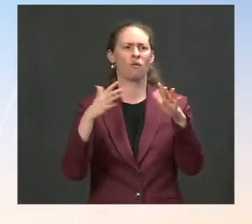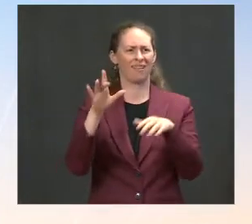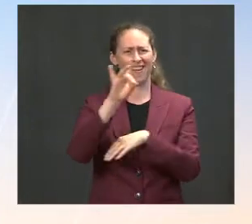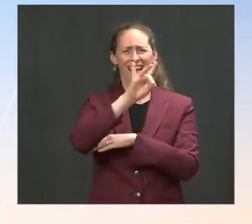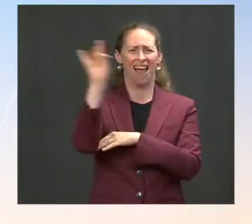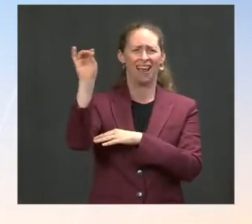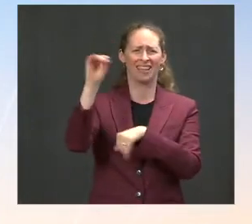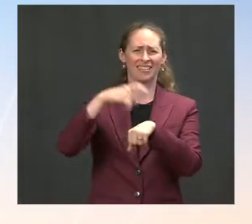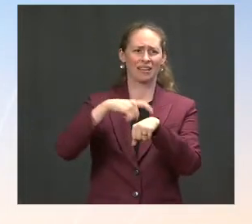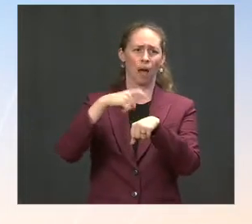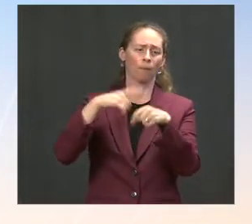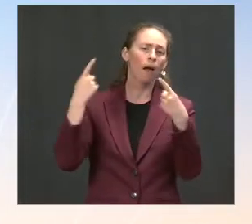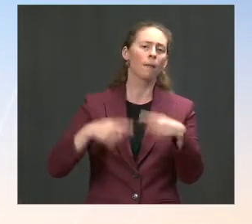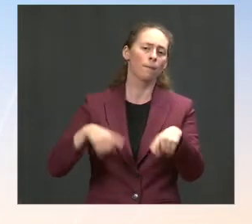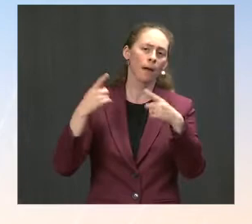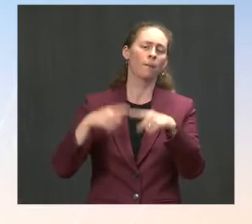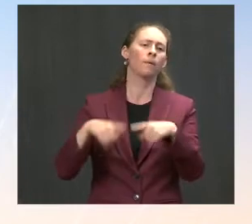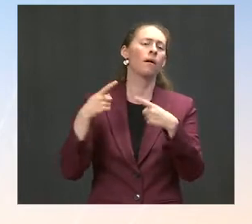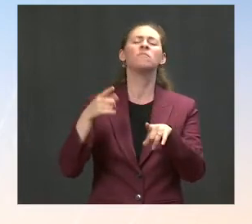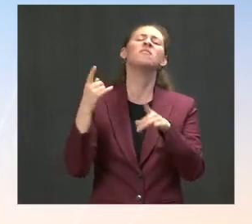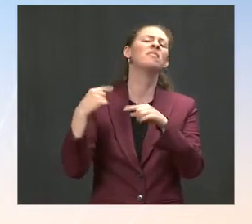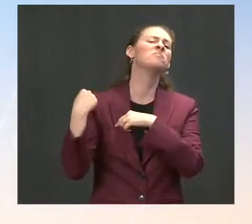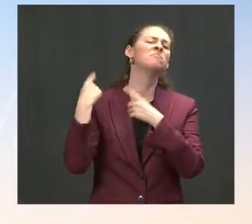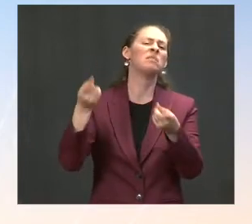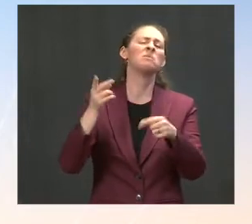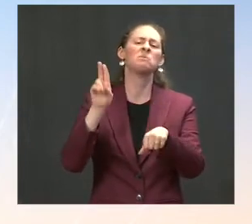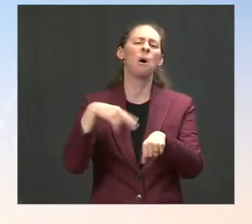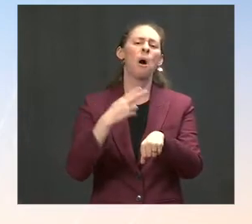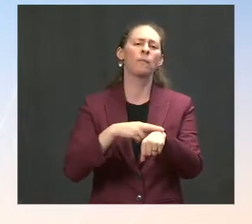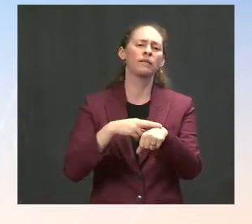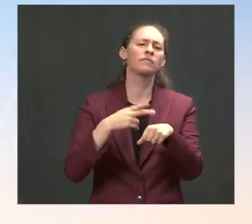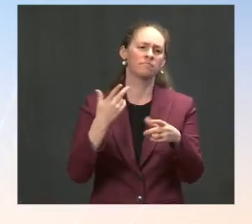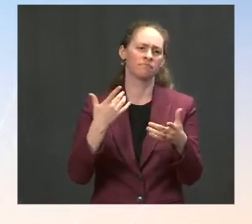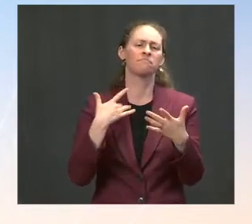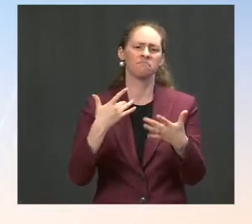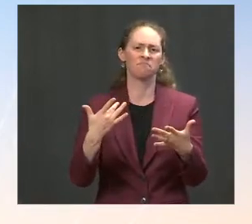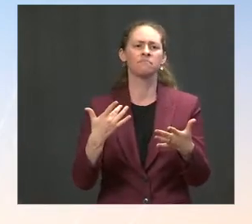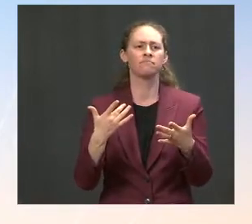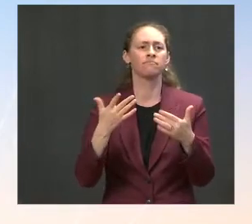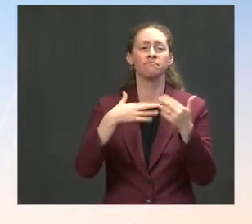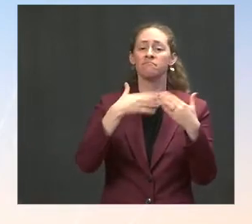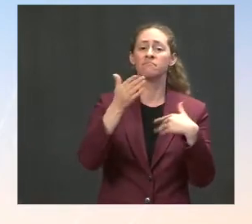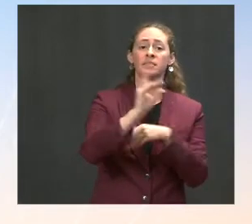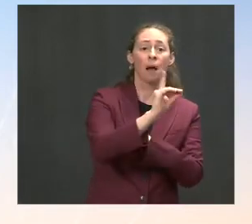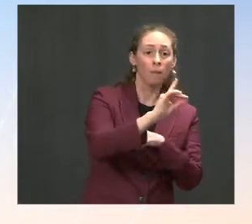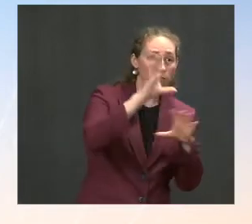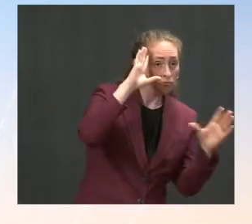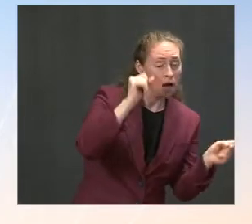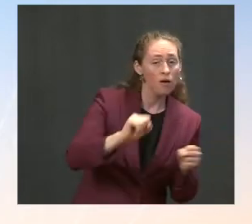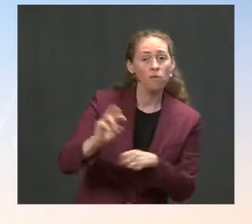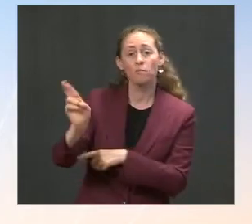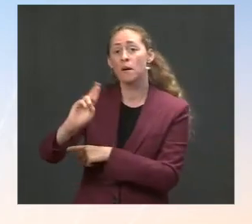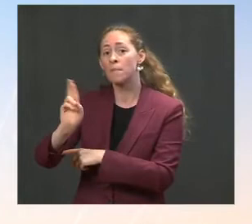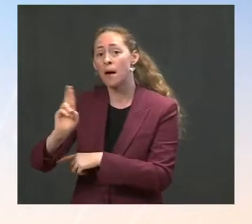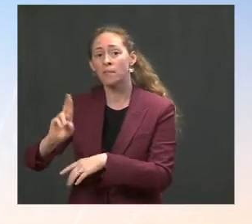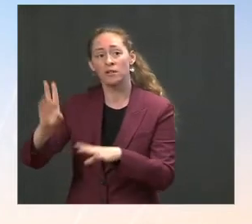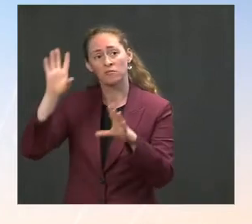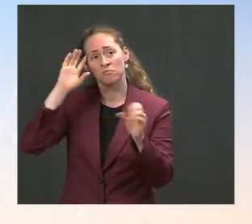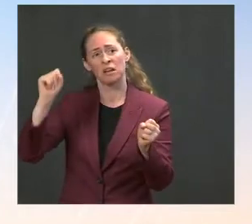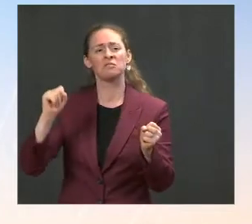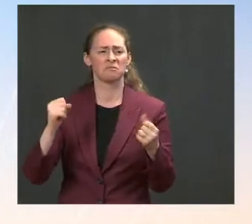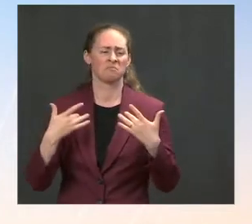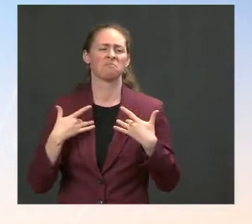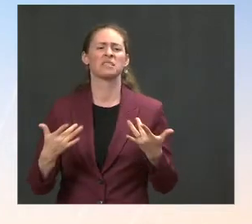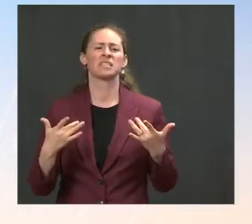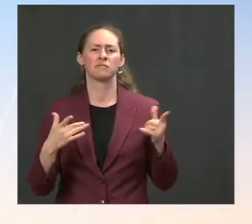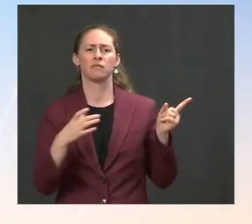But it has happened under both, and it has been supported in a bipartisan way. So we expect Congress to act promptly to raise or suspend the debt